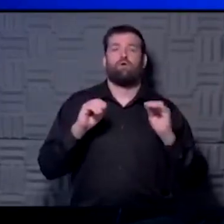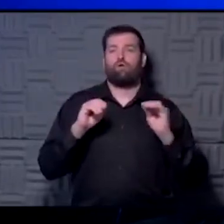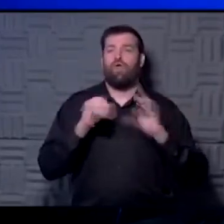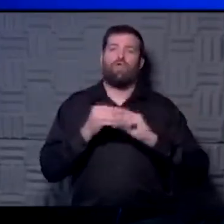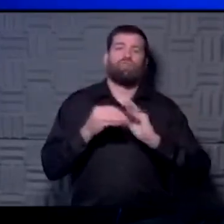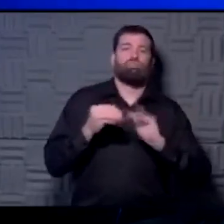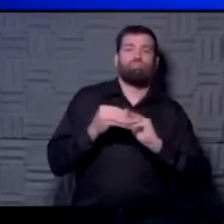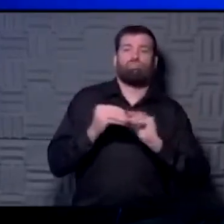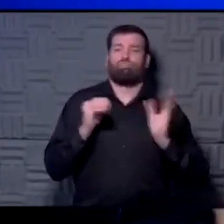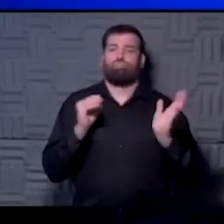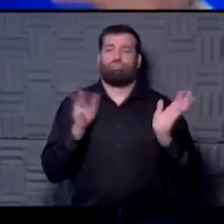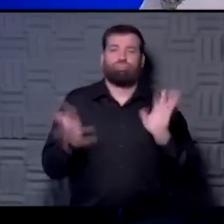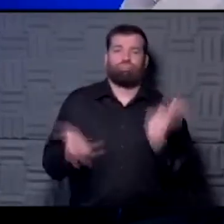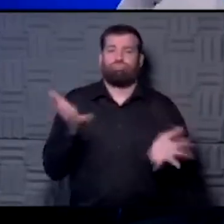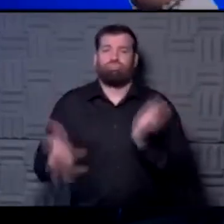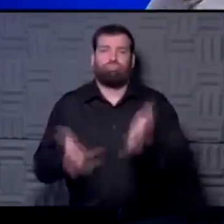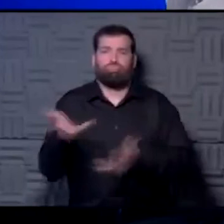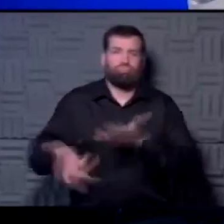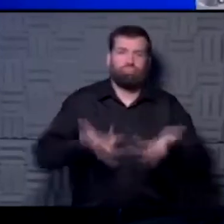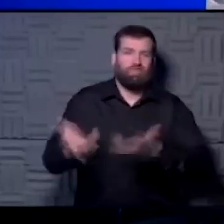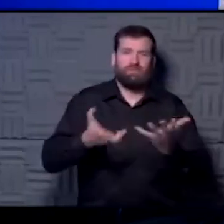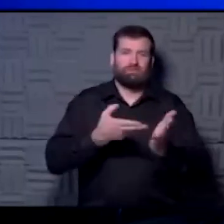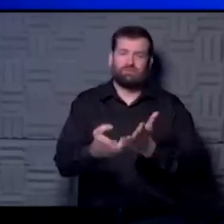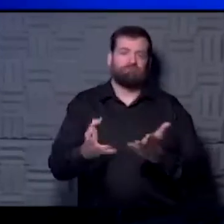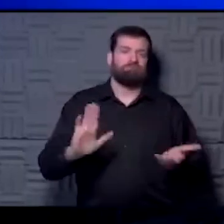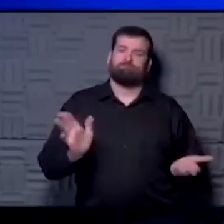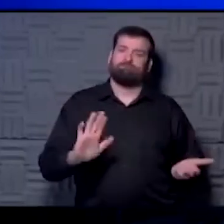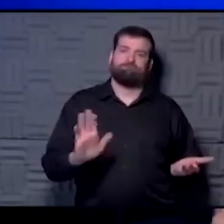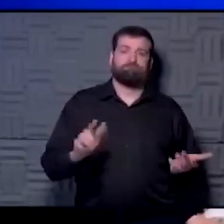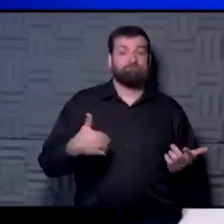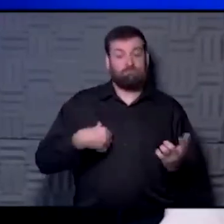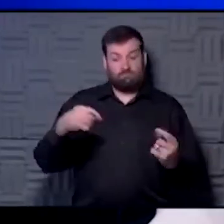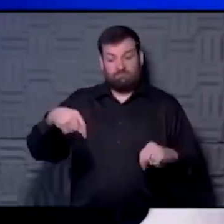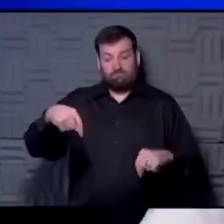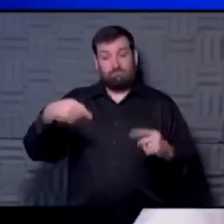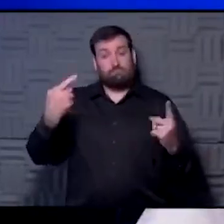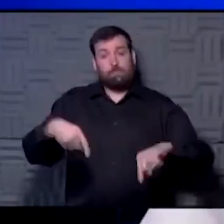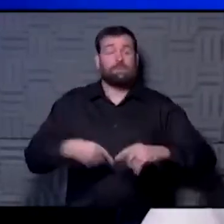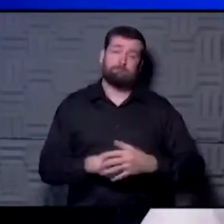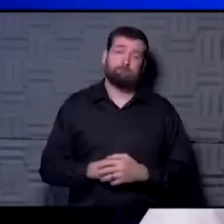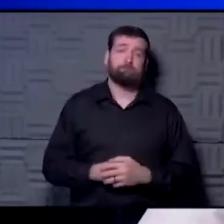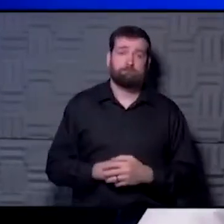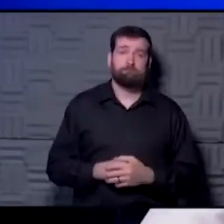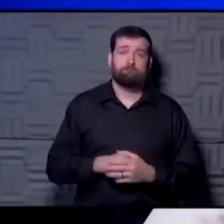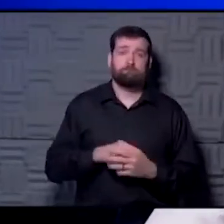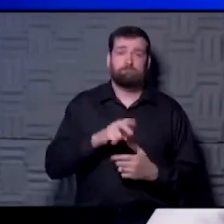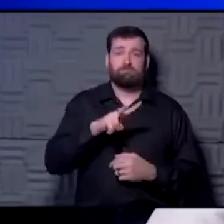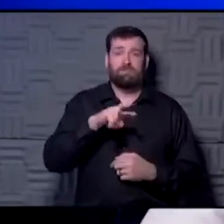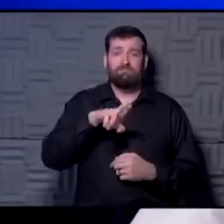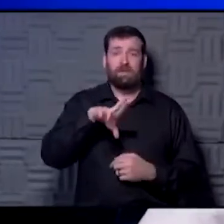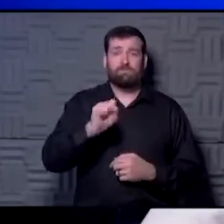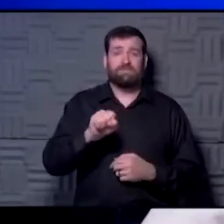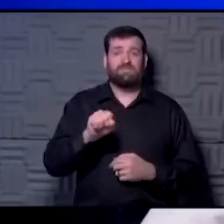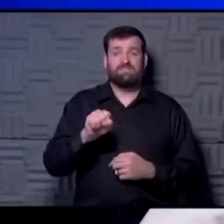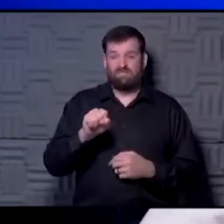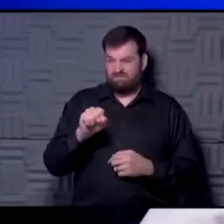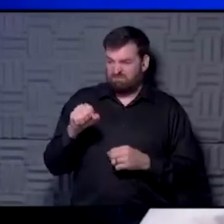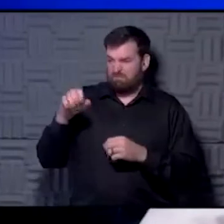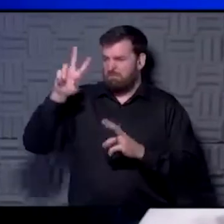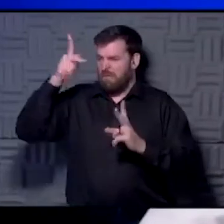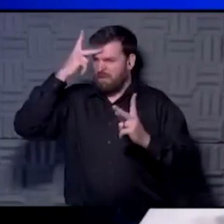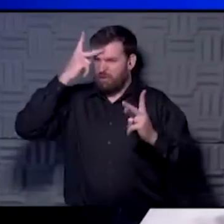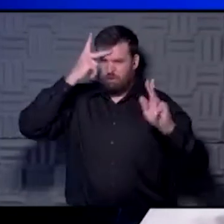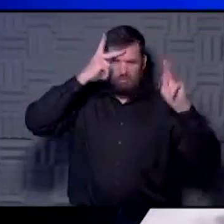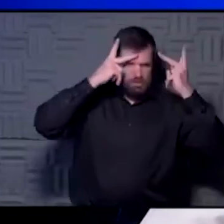jack with the truth. We just try and tell you, we try to tell you this is what's going on. Viruses do not care what political party